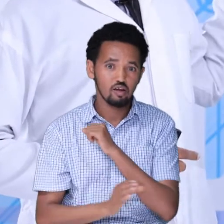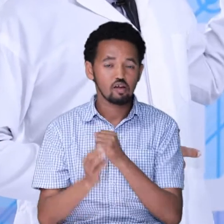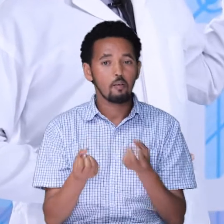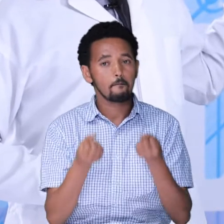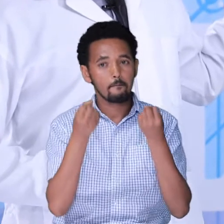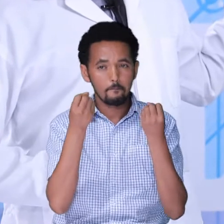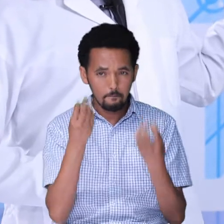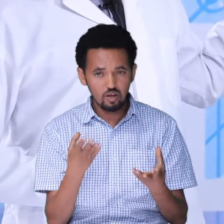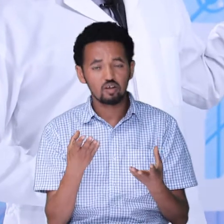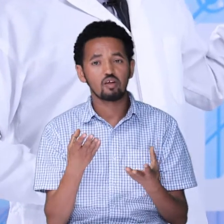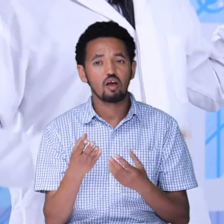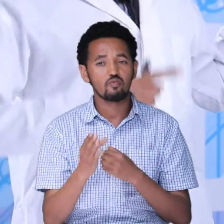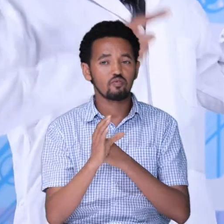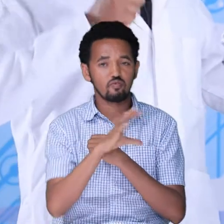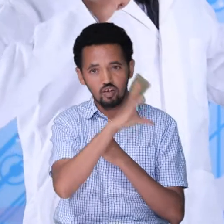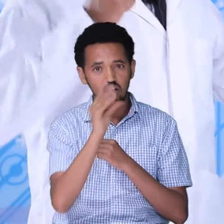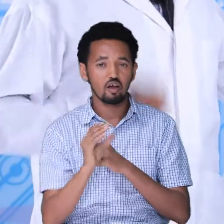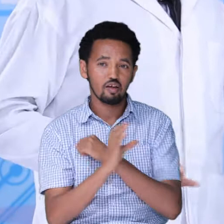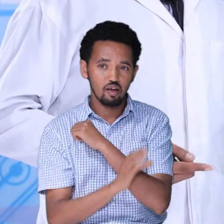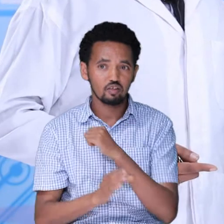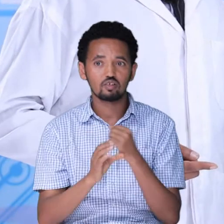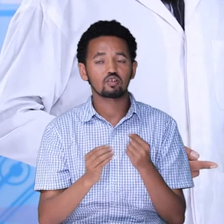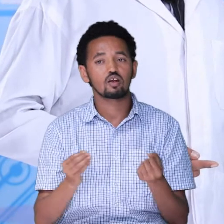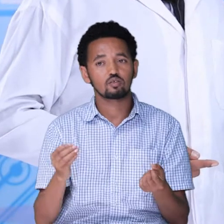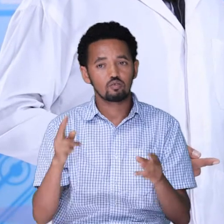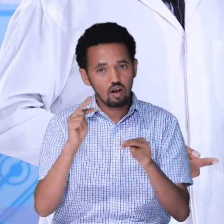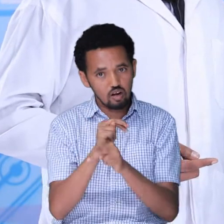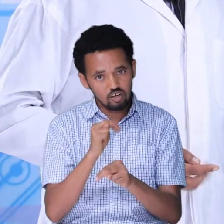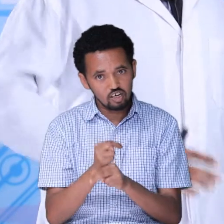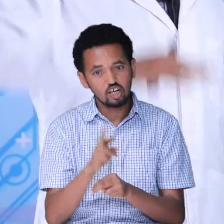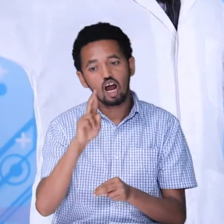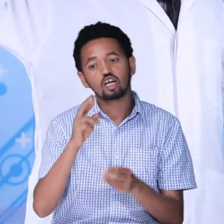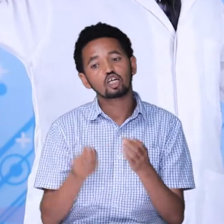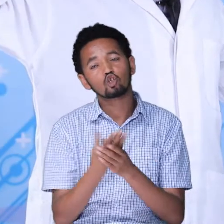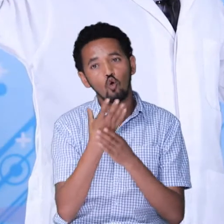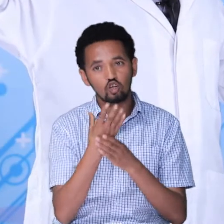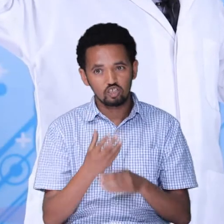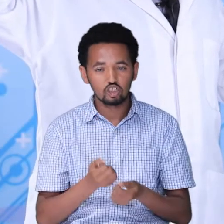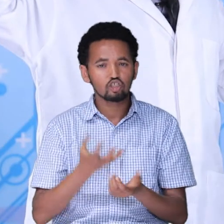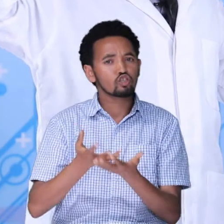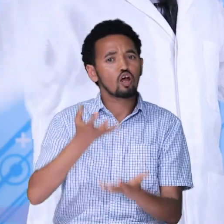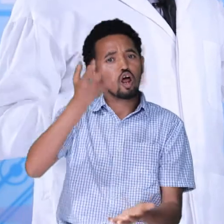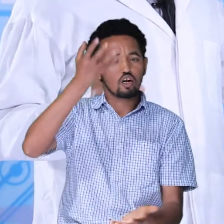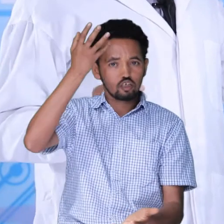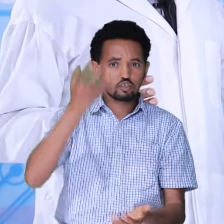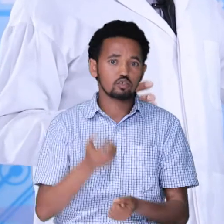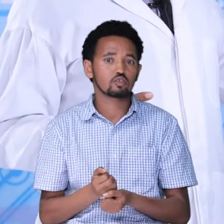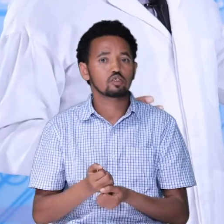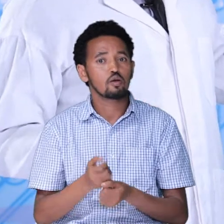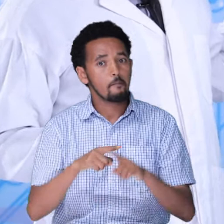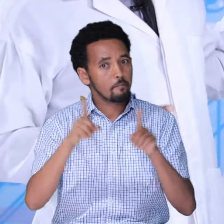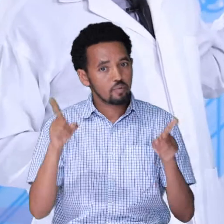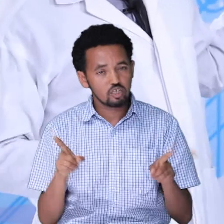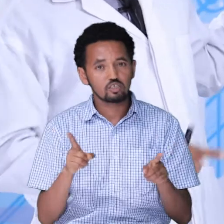many African countries have been a natural resource. Africa is rich in natural resource.